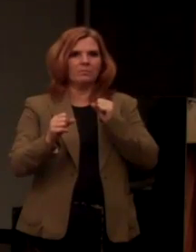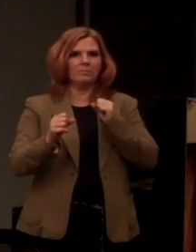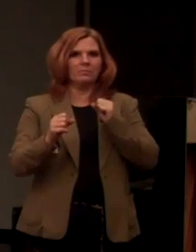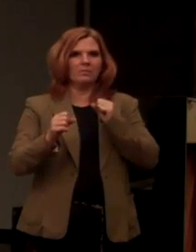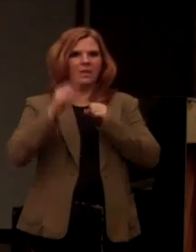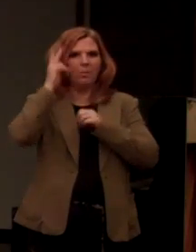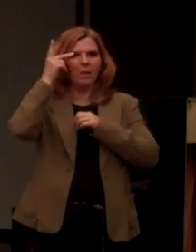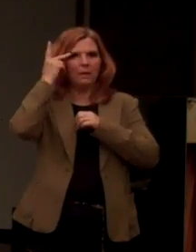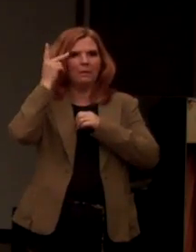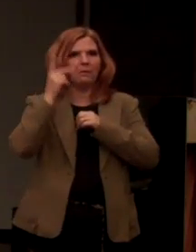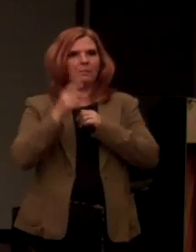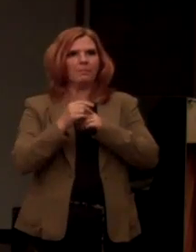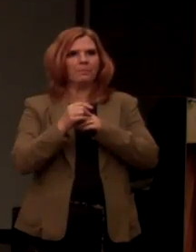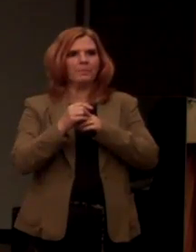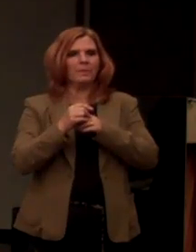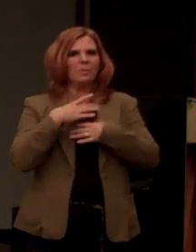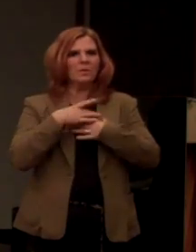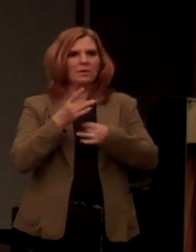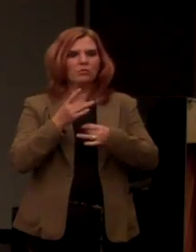of interesting.